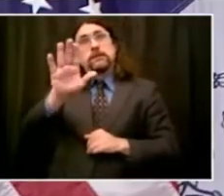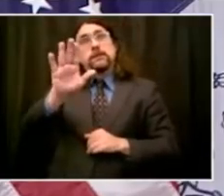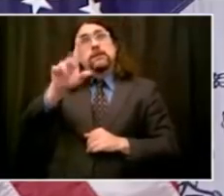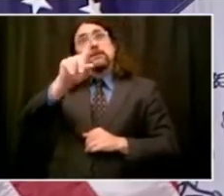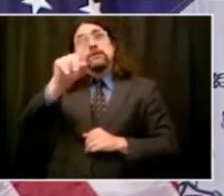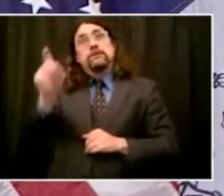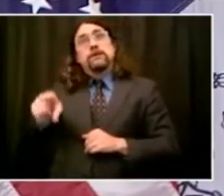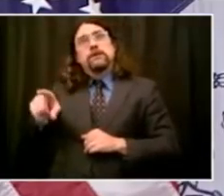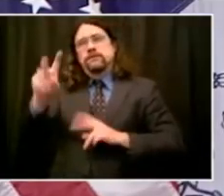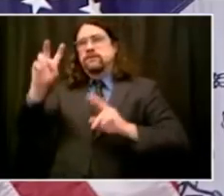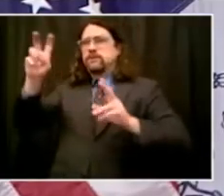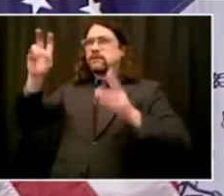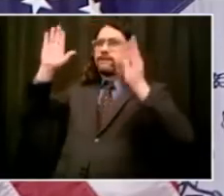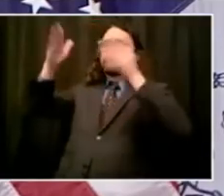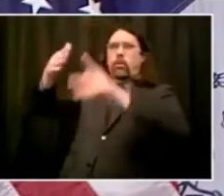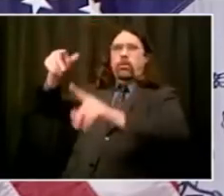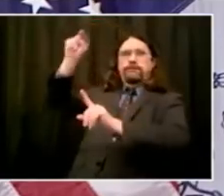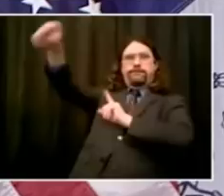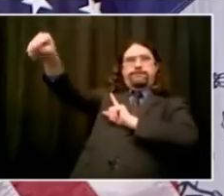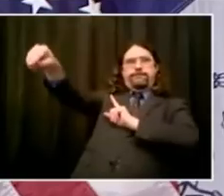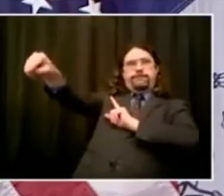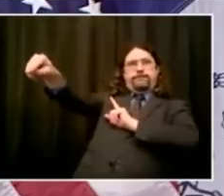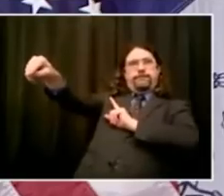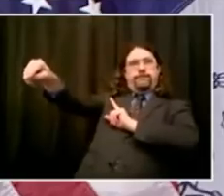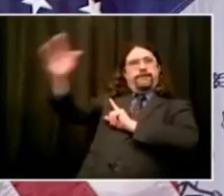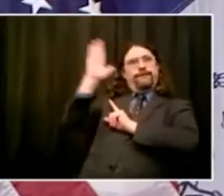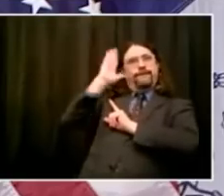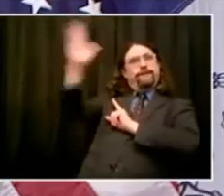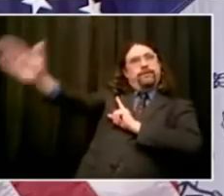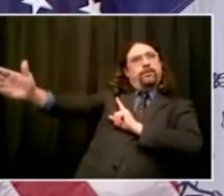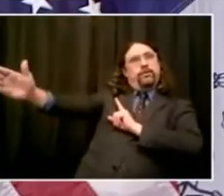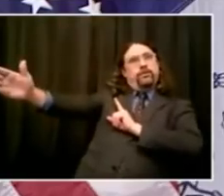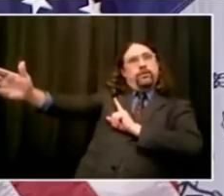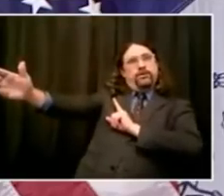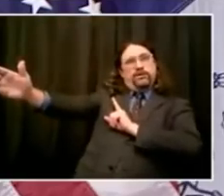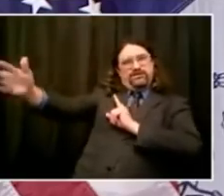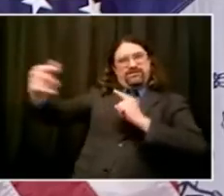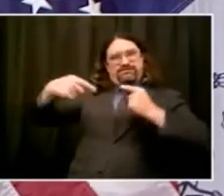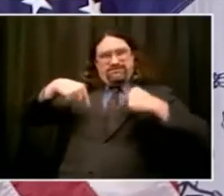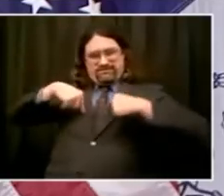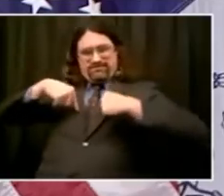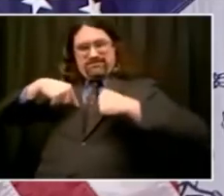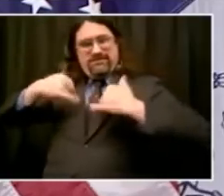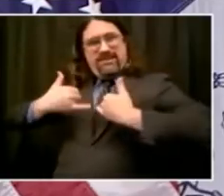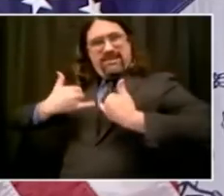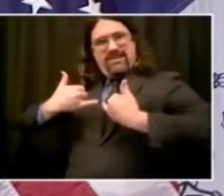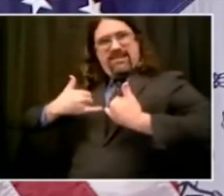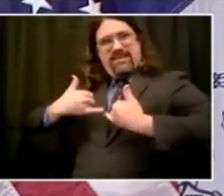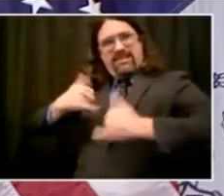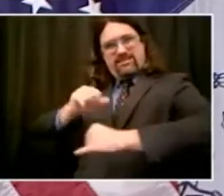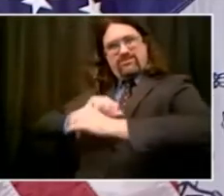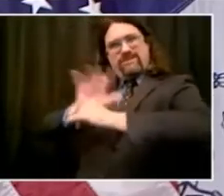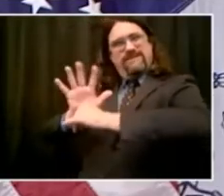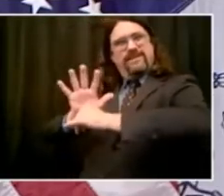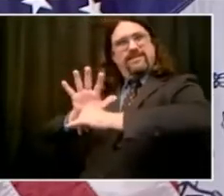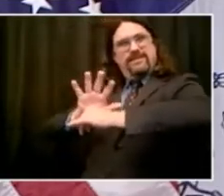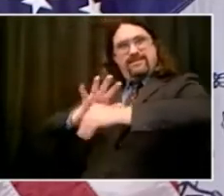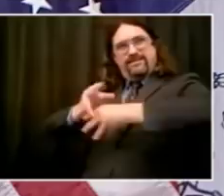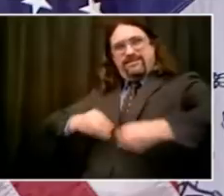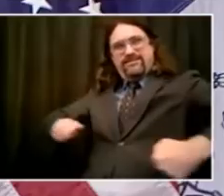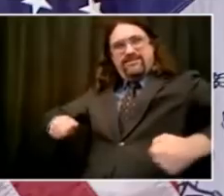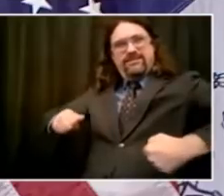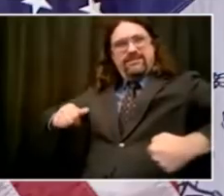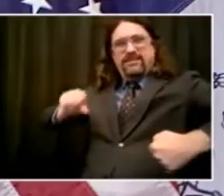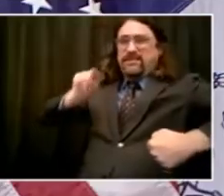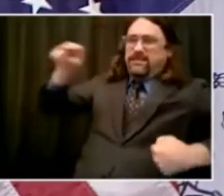know directionally I want to see a lot fewer cars in New York City. I want to see, you know, more and more reasons for people to not own a